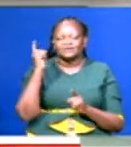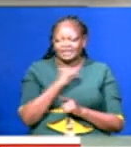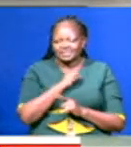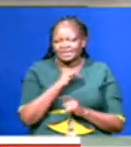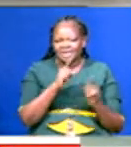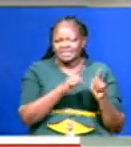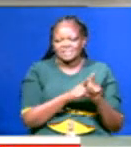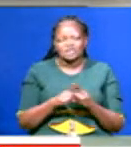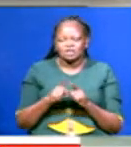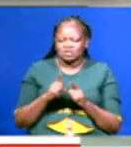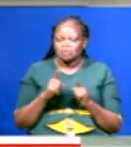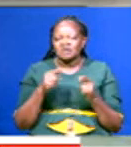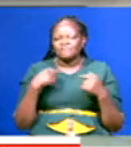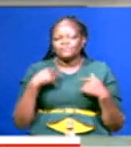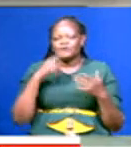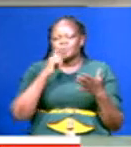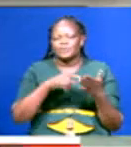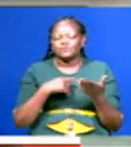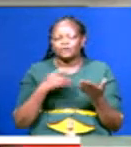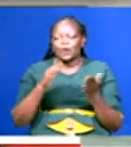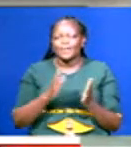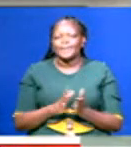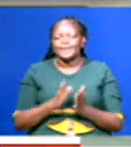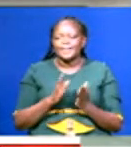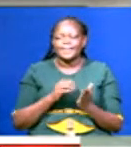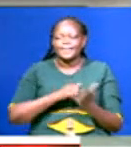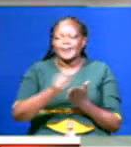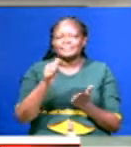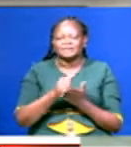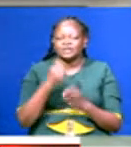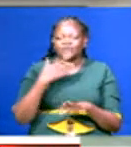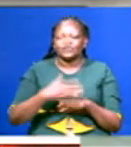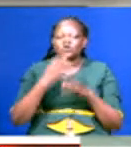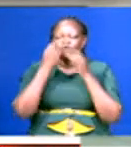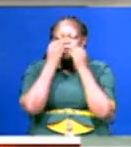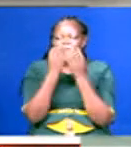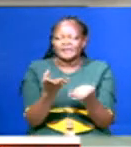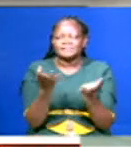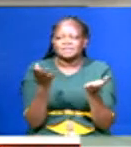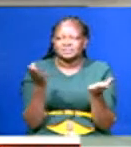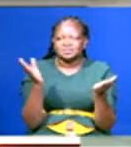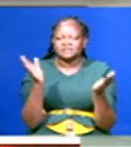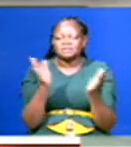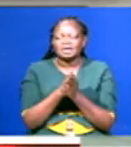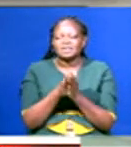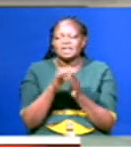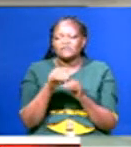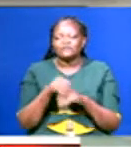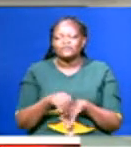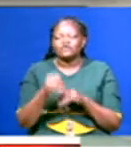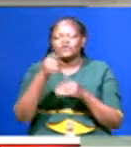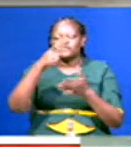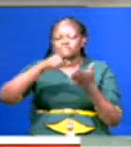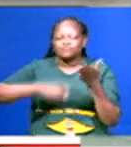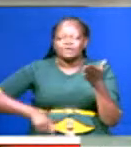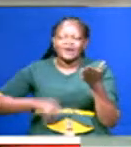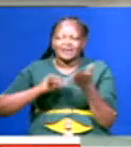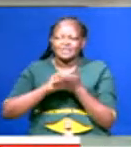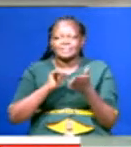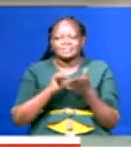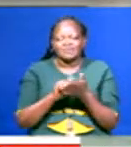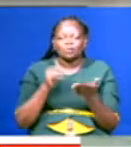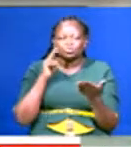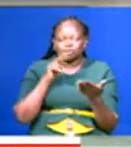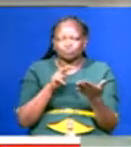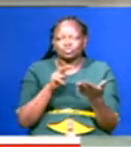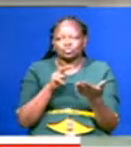be charged for publishing false information, and that's according to a charge sheet that we had a look at and